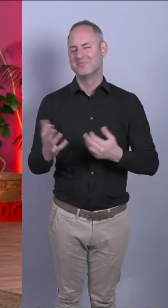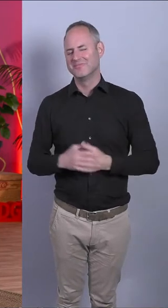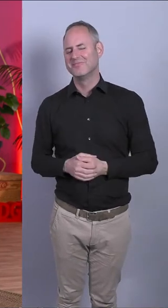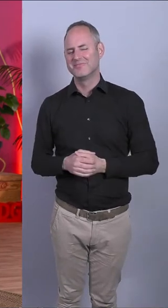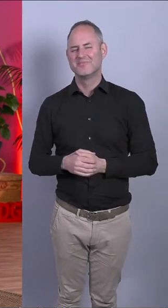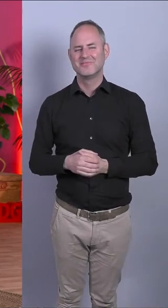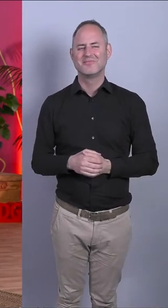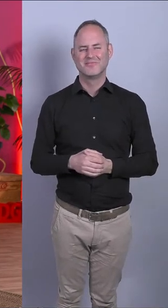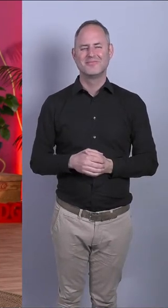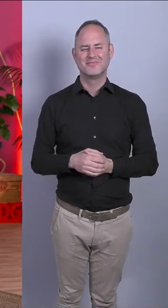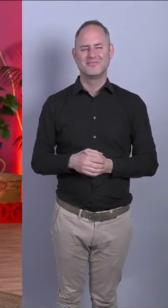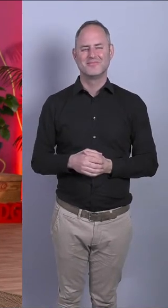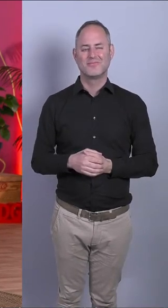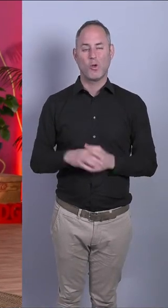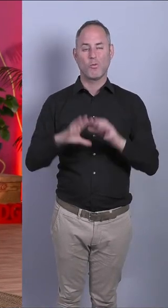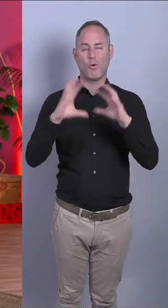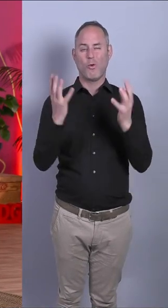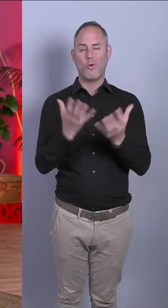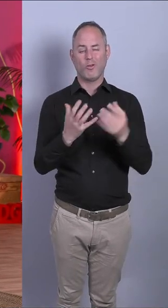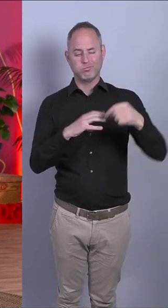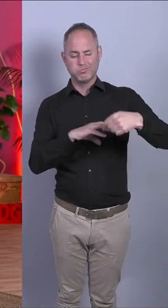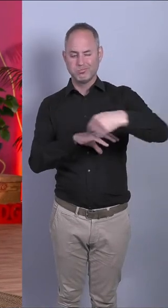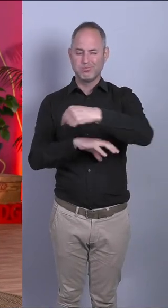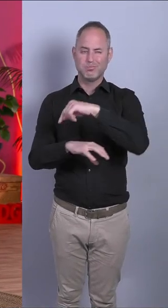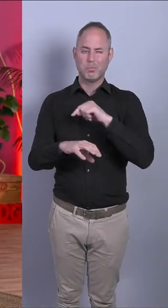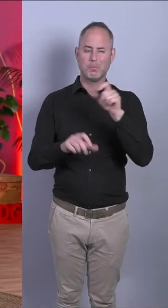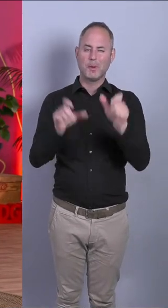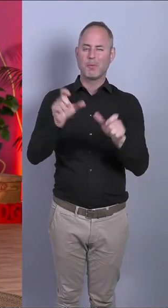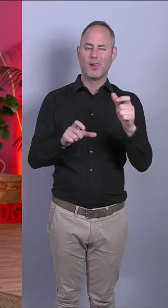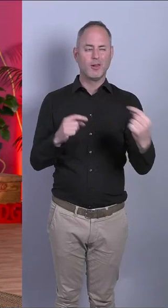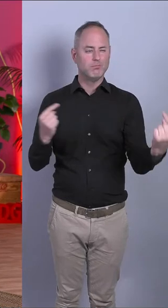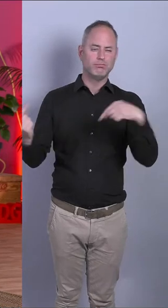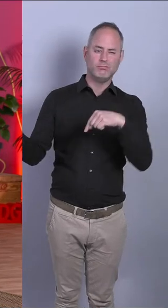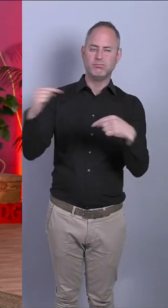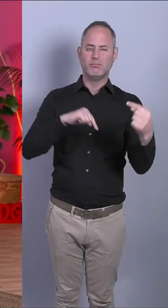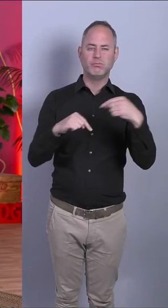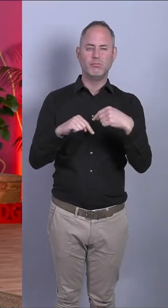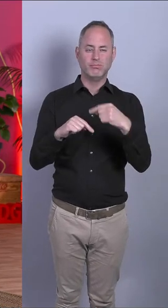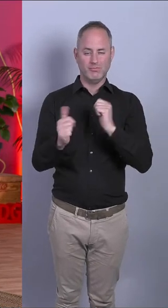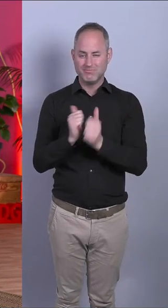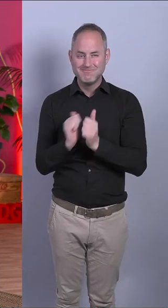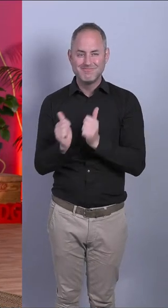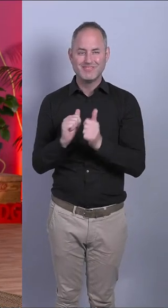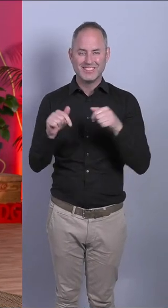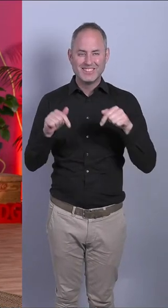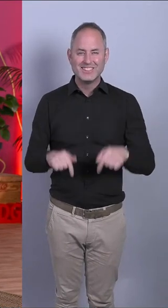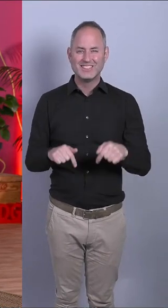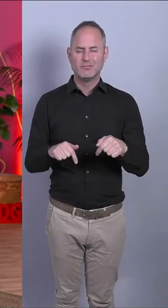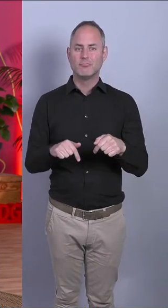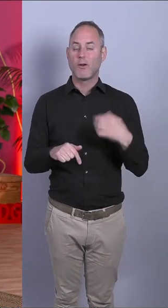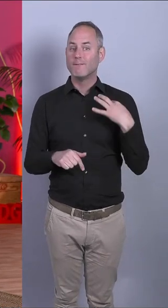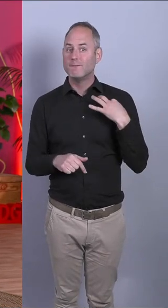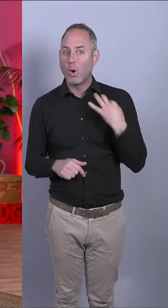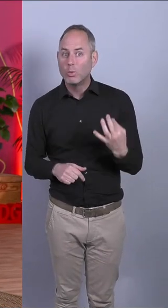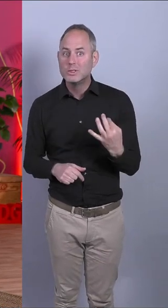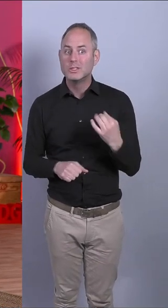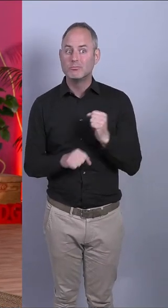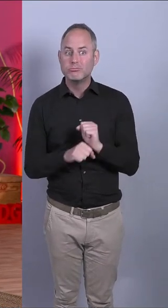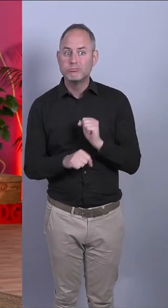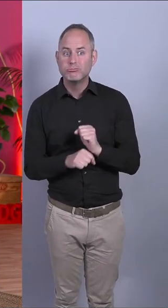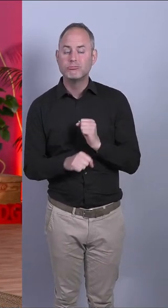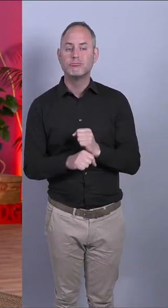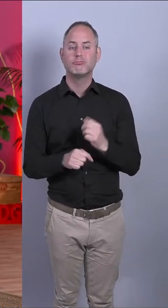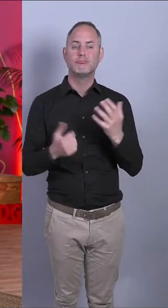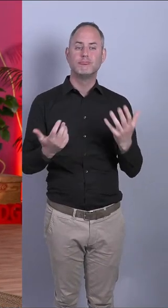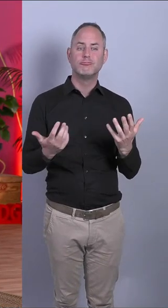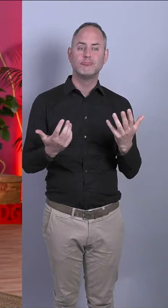and they're looking, they're of course spectating your games. And they've also been working at some competitions you've played. What can